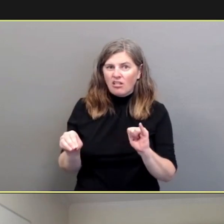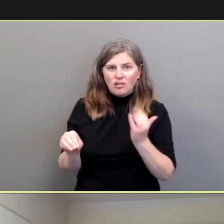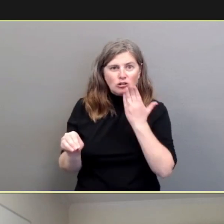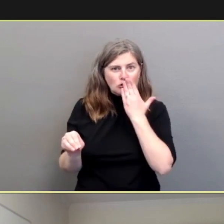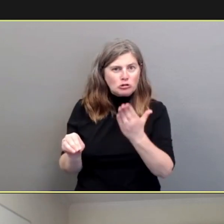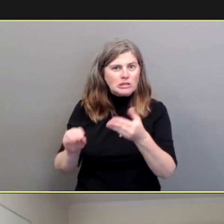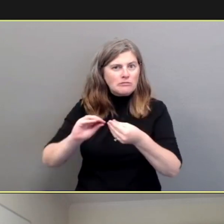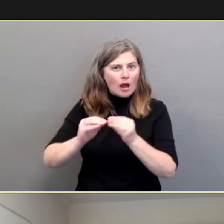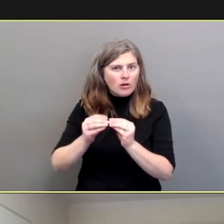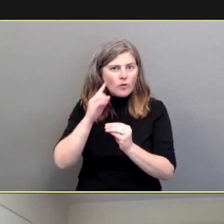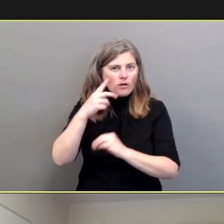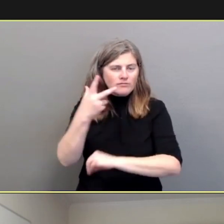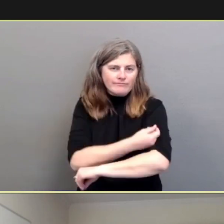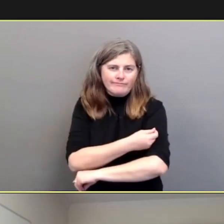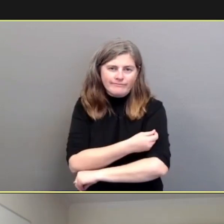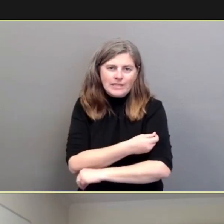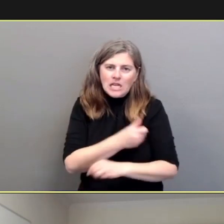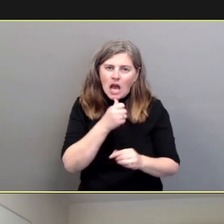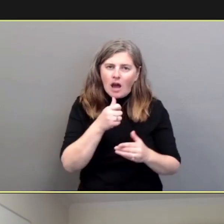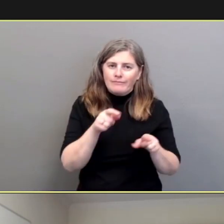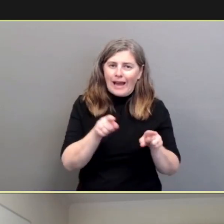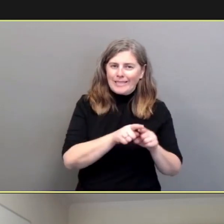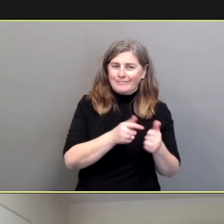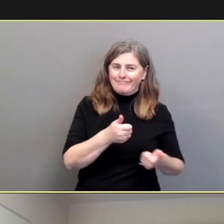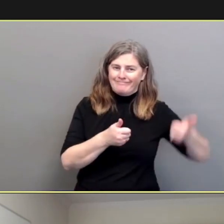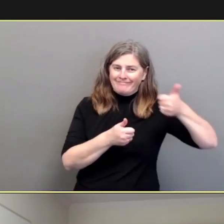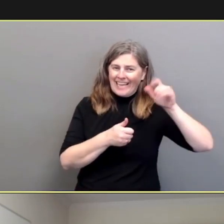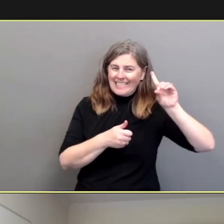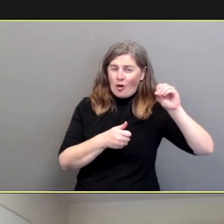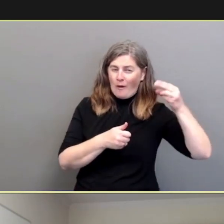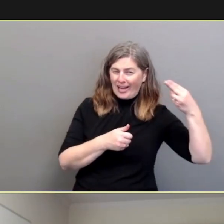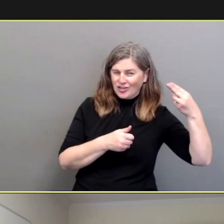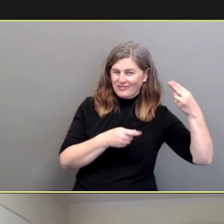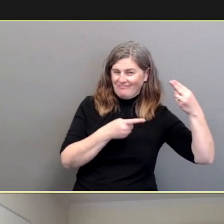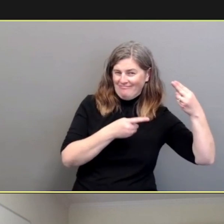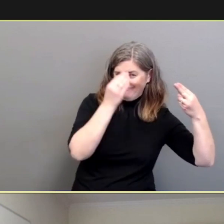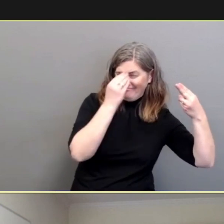vaccination rate. Not as good as the Department of Health. Just saying, we're at